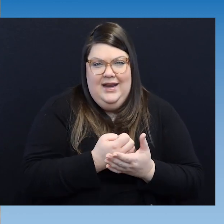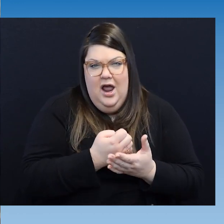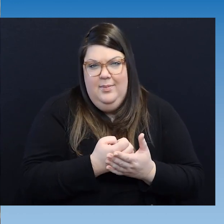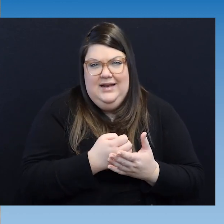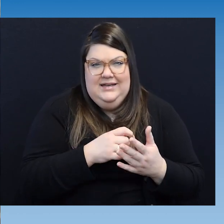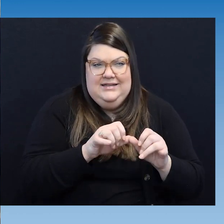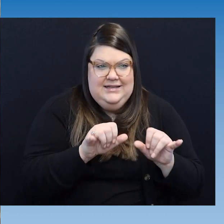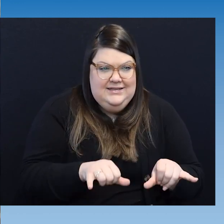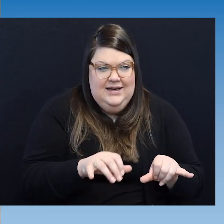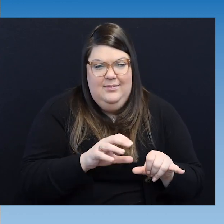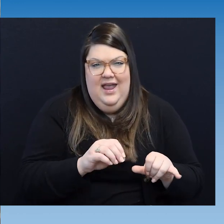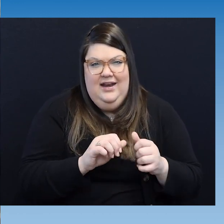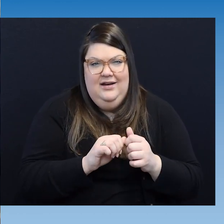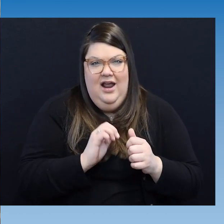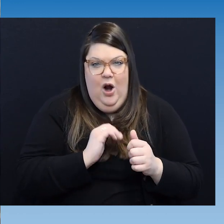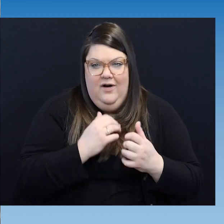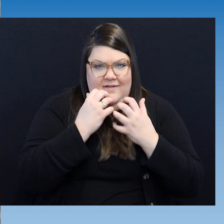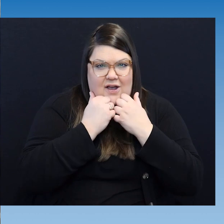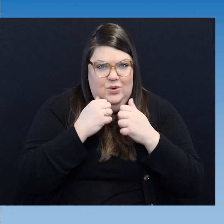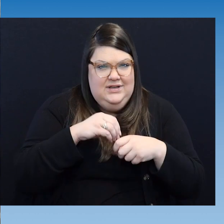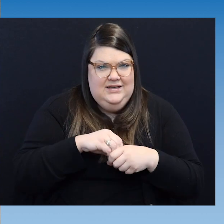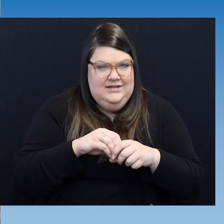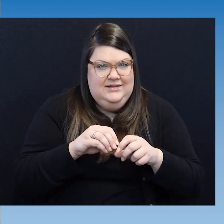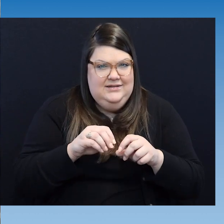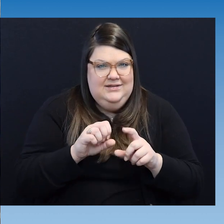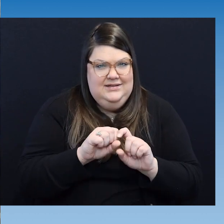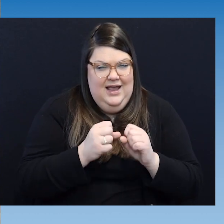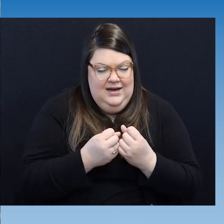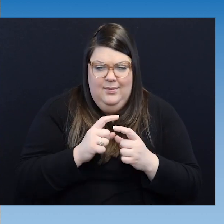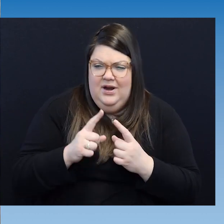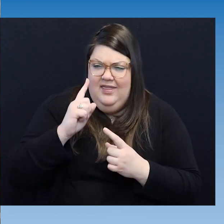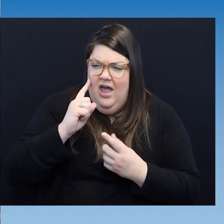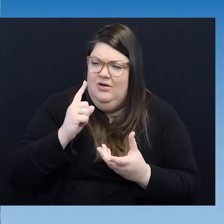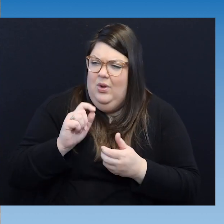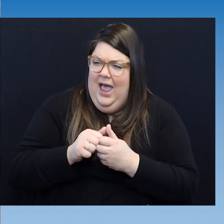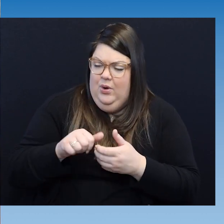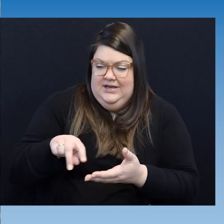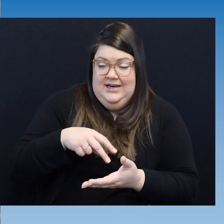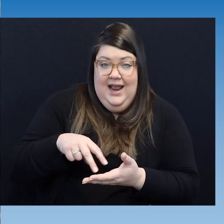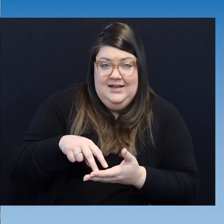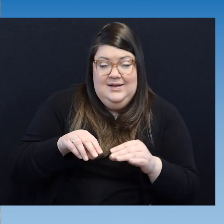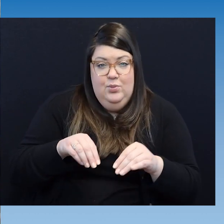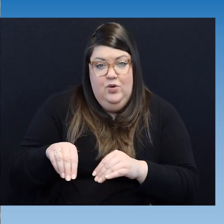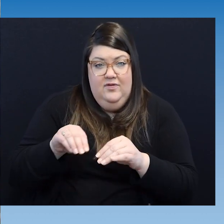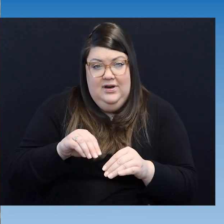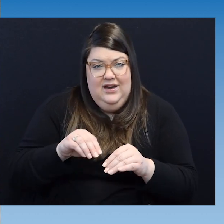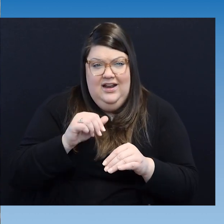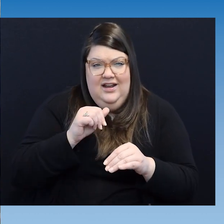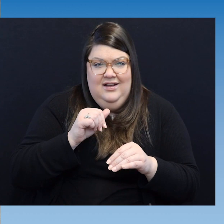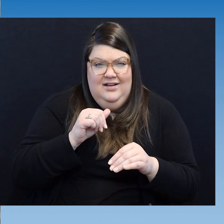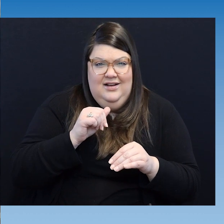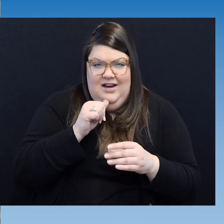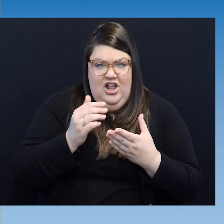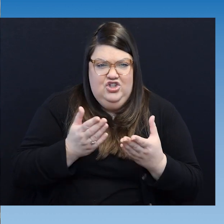I started becoming really interested in how dance and movement might not serve this cultural obsession, but might instead serve